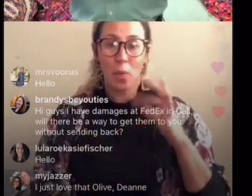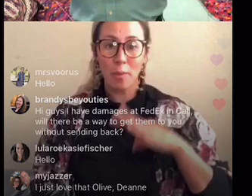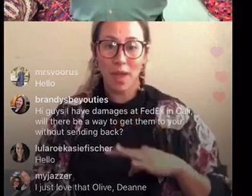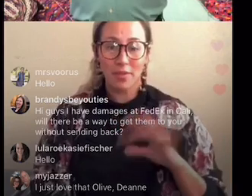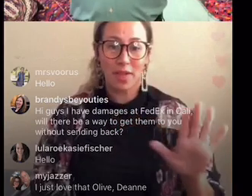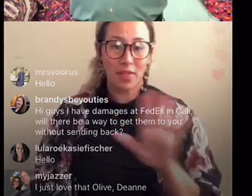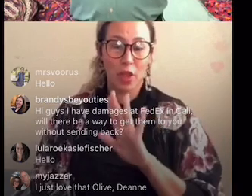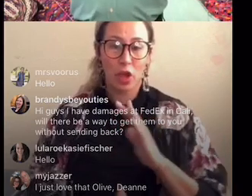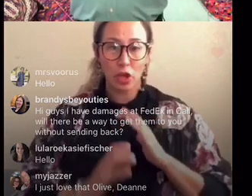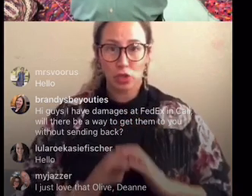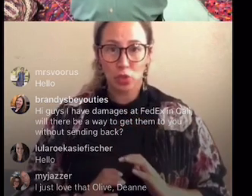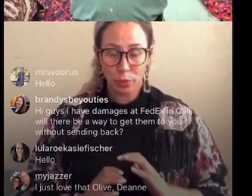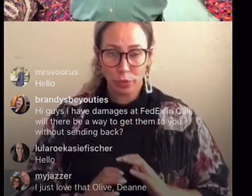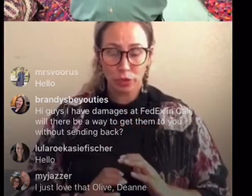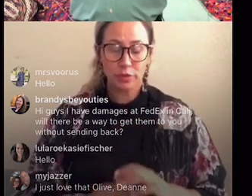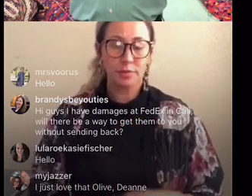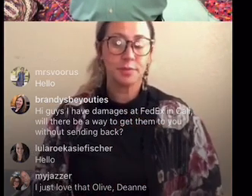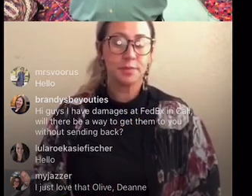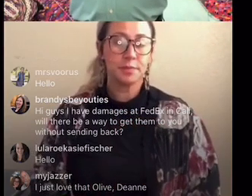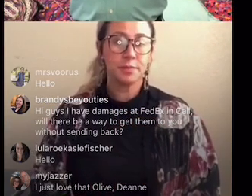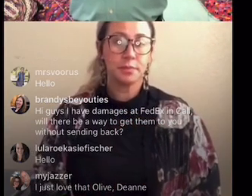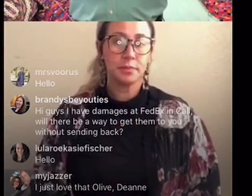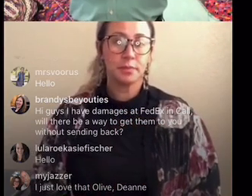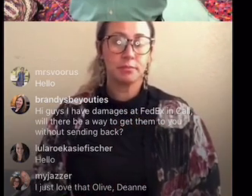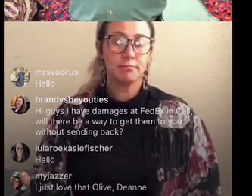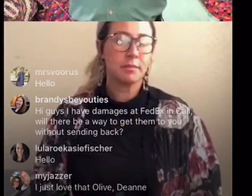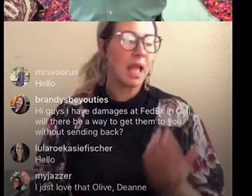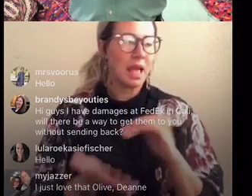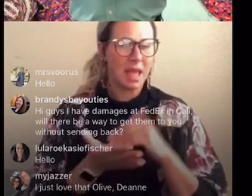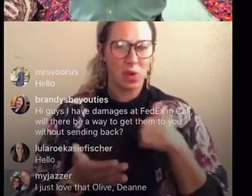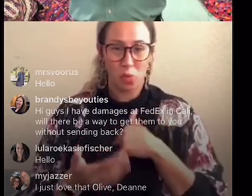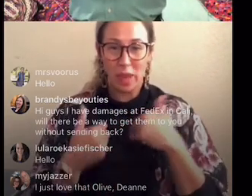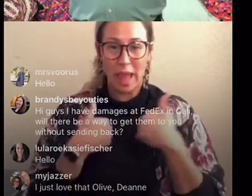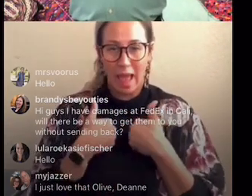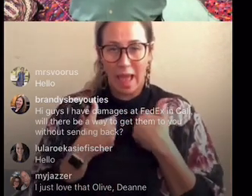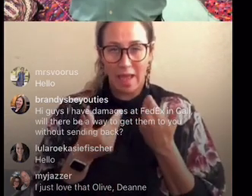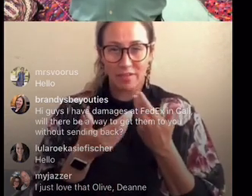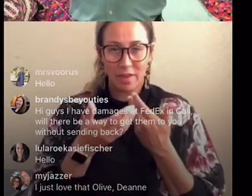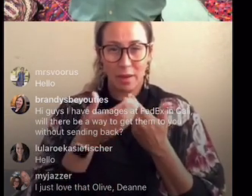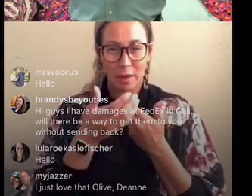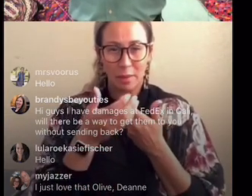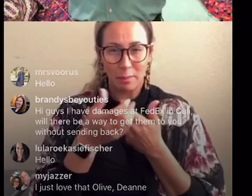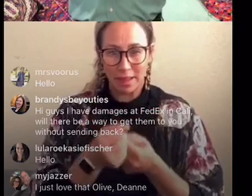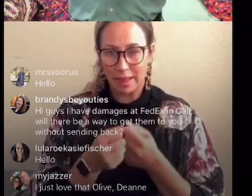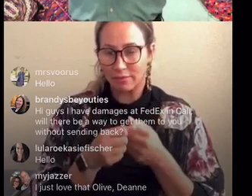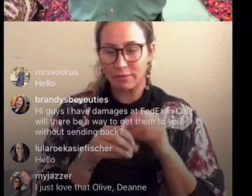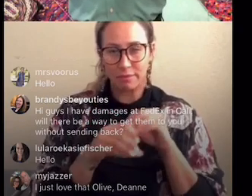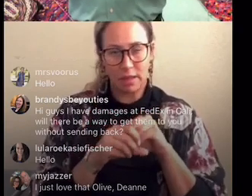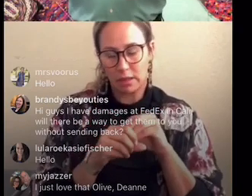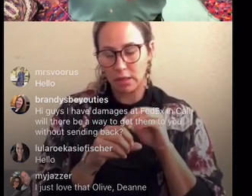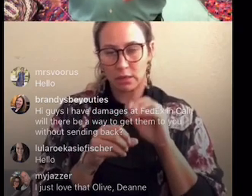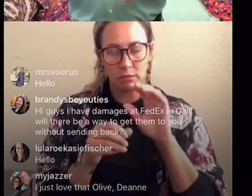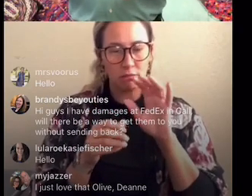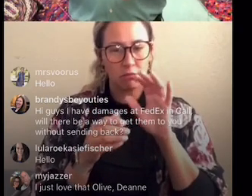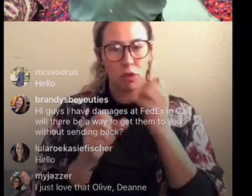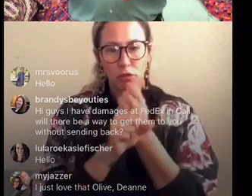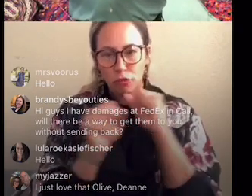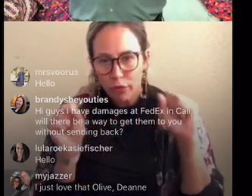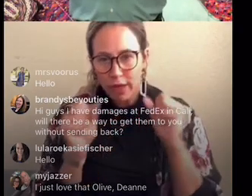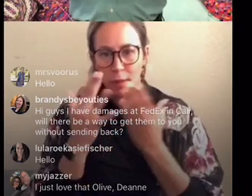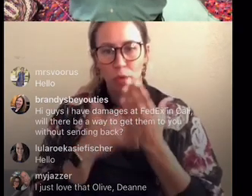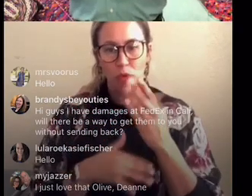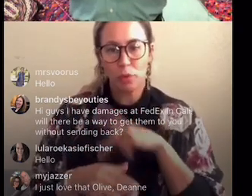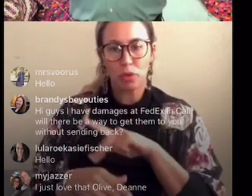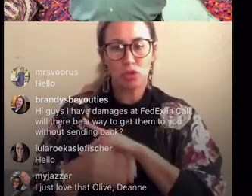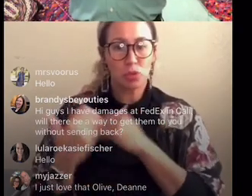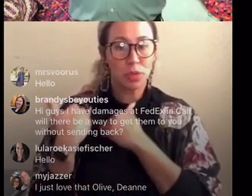consumers. And again, we have this belief in freedom through personal responsibility. And